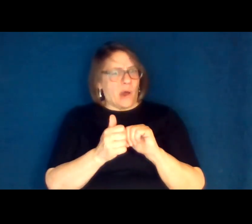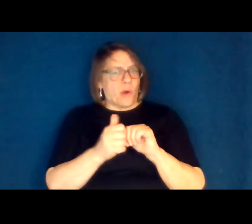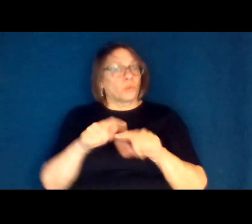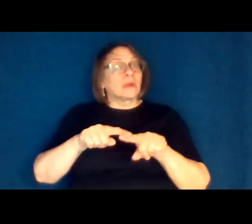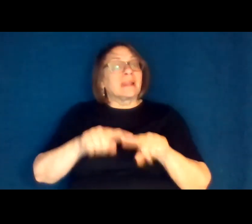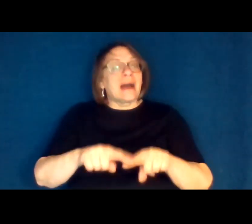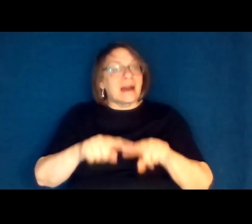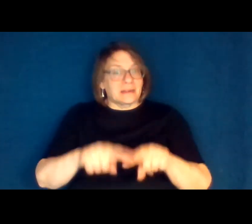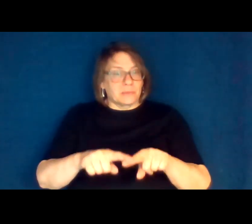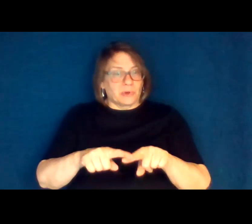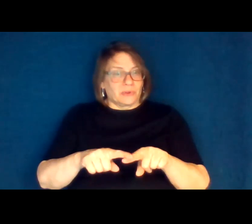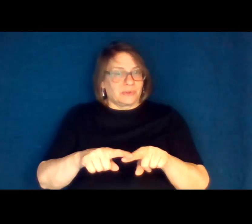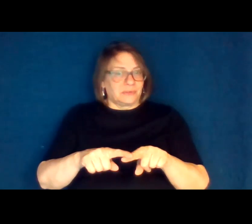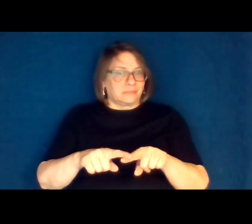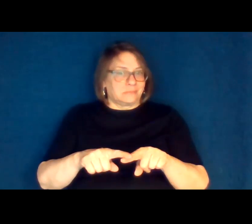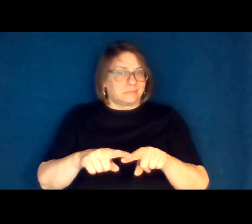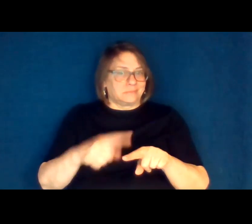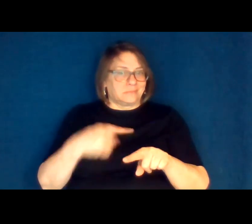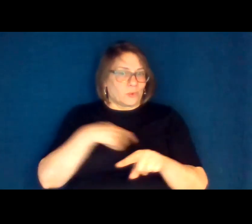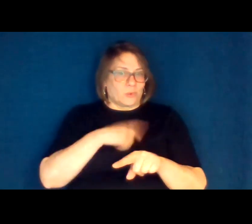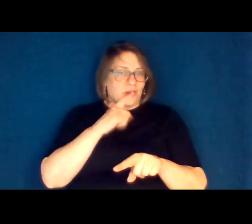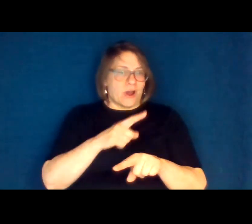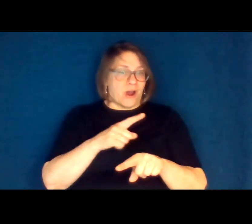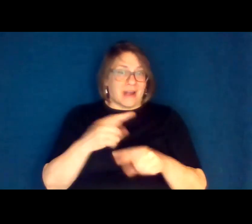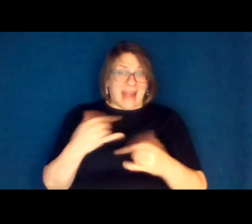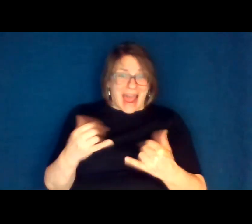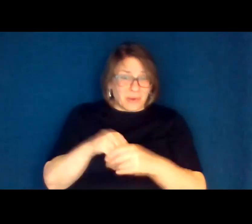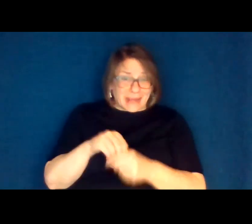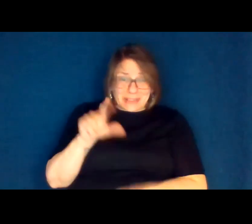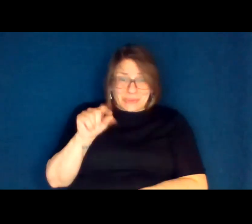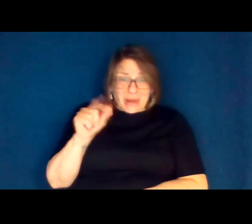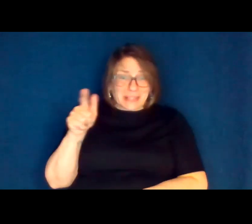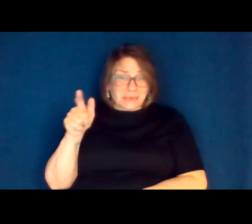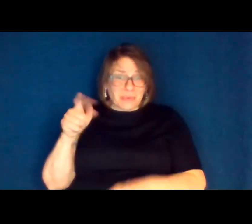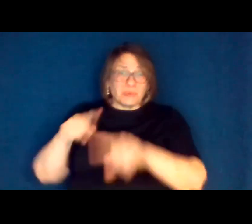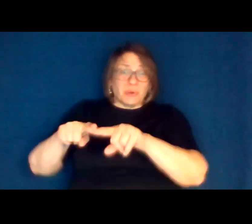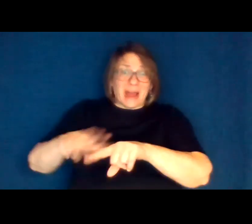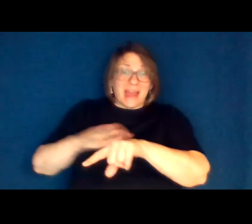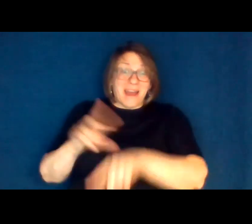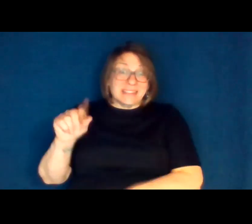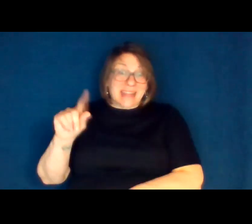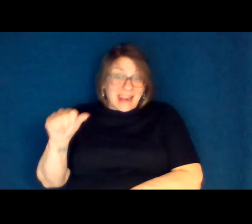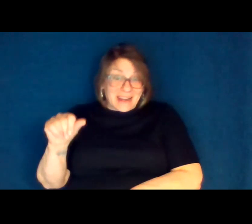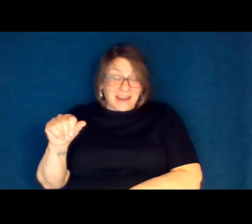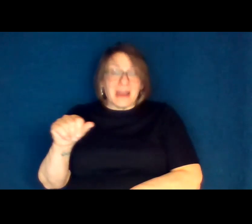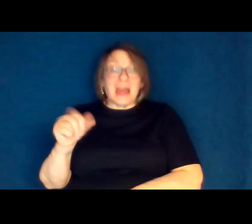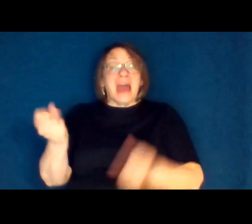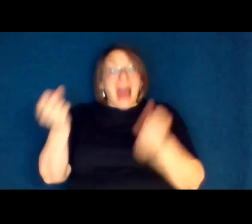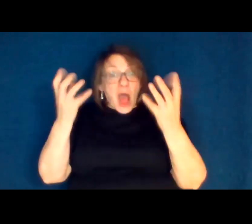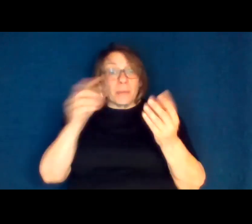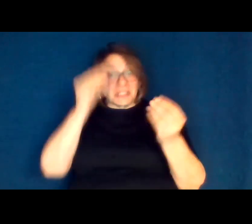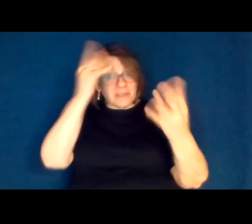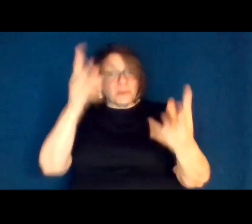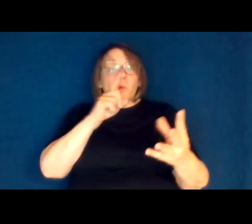reliable we are to this day in 2021 on data and how much information we can get out of